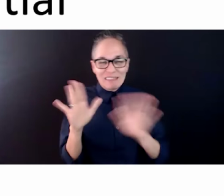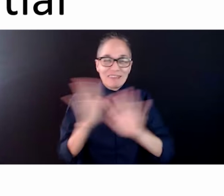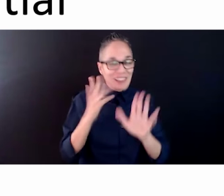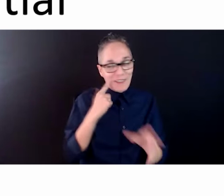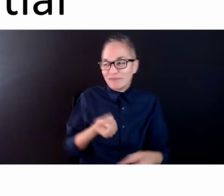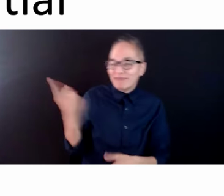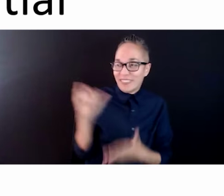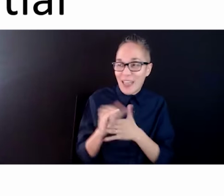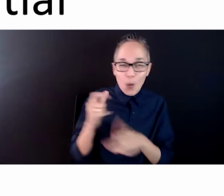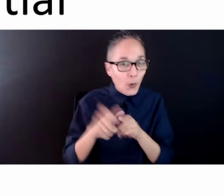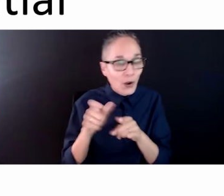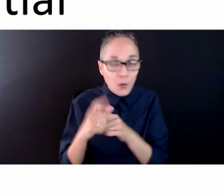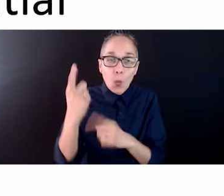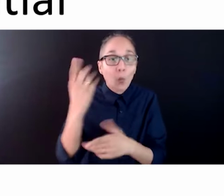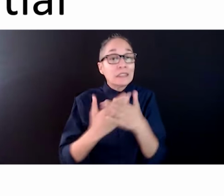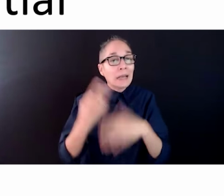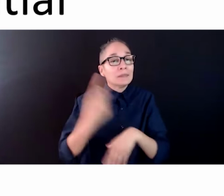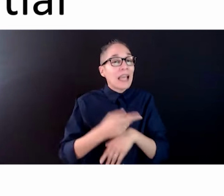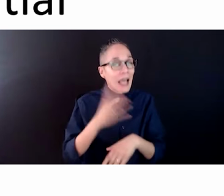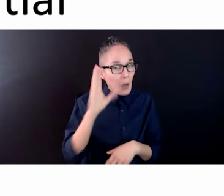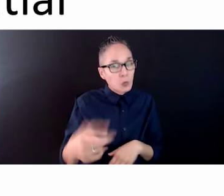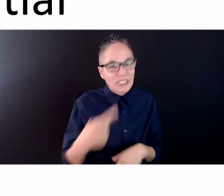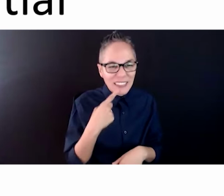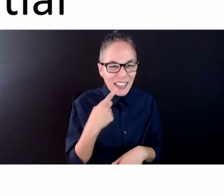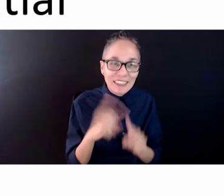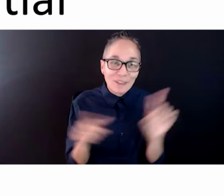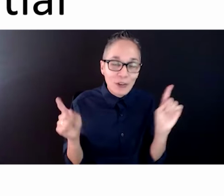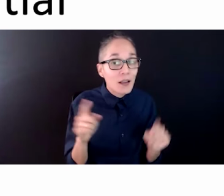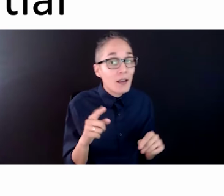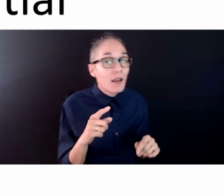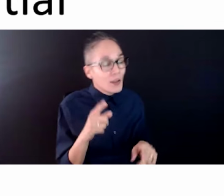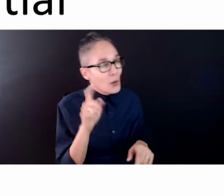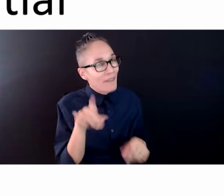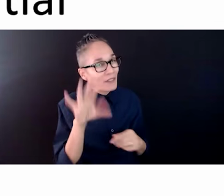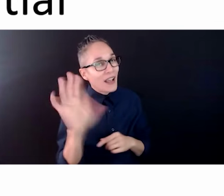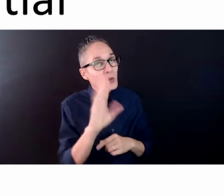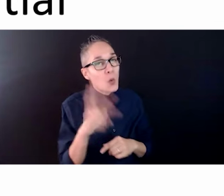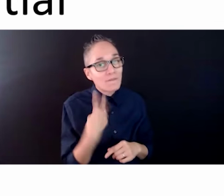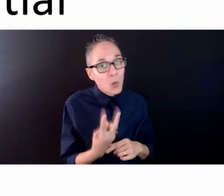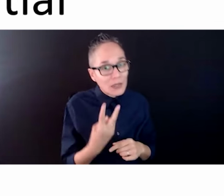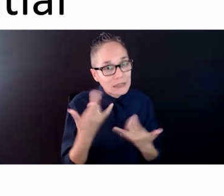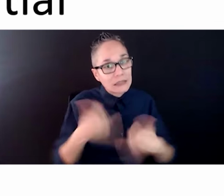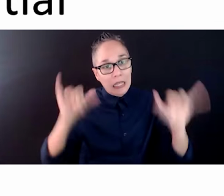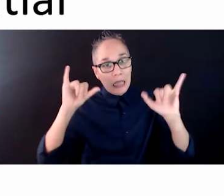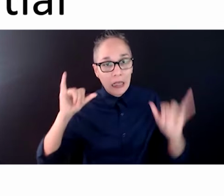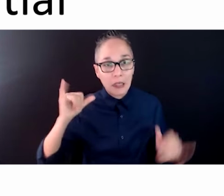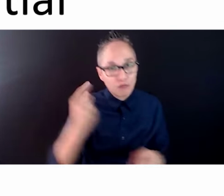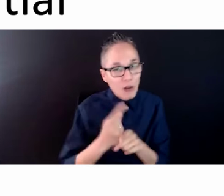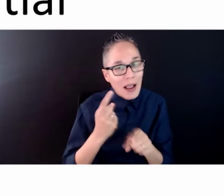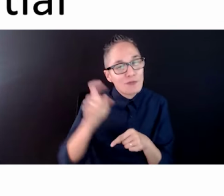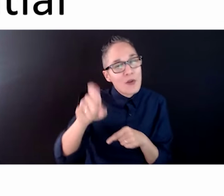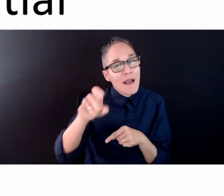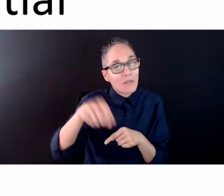little steps. One day I won't say I'm just. But you mentioned finding your voice as part of your introduction. I Mhm. think that